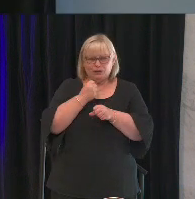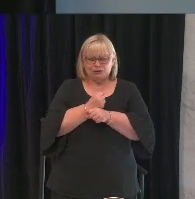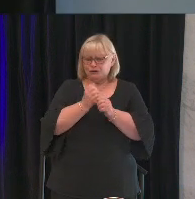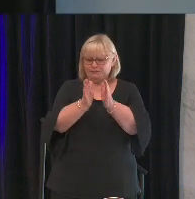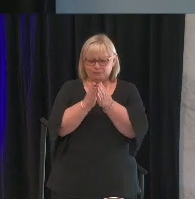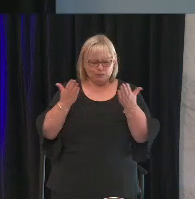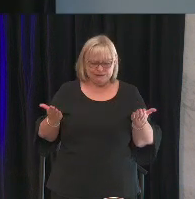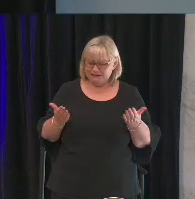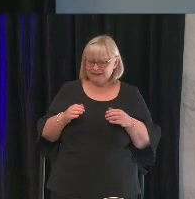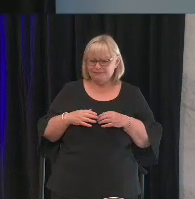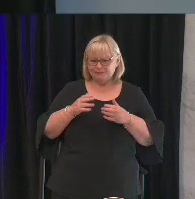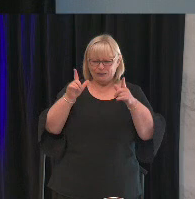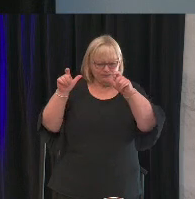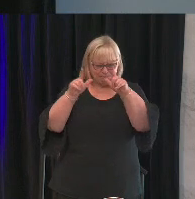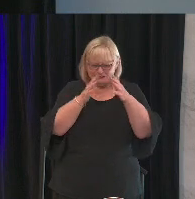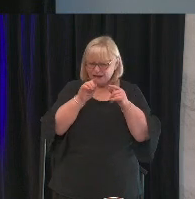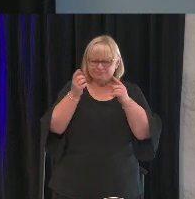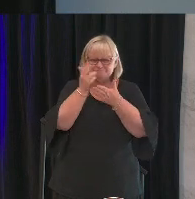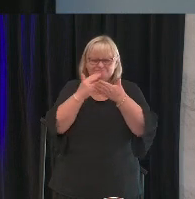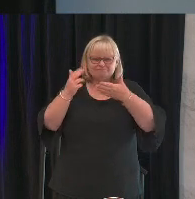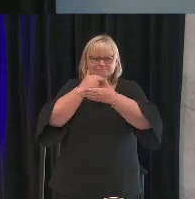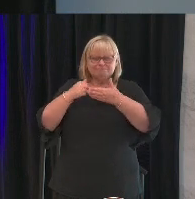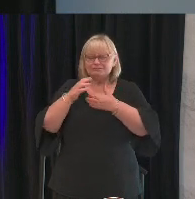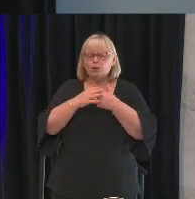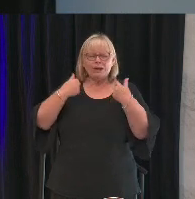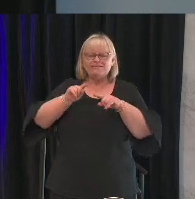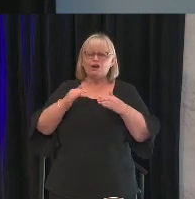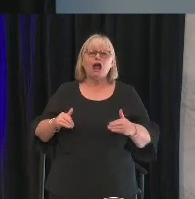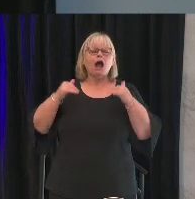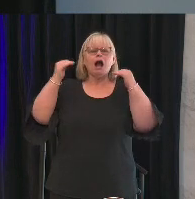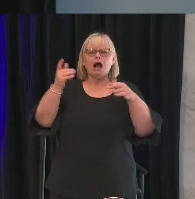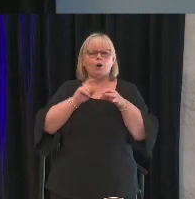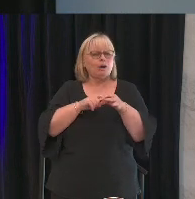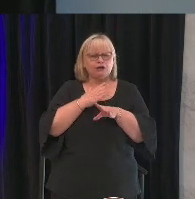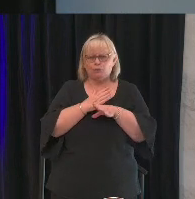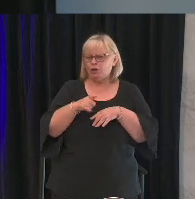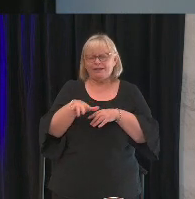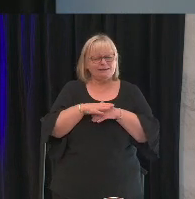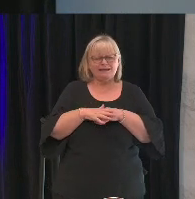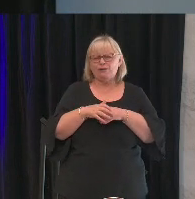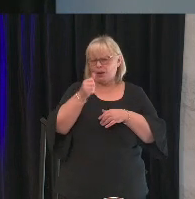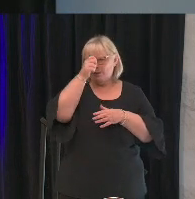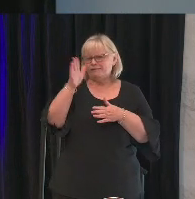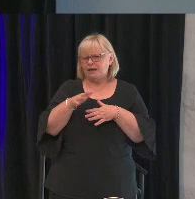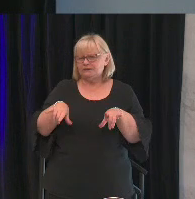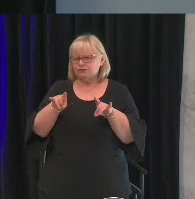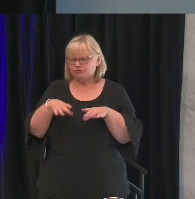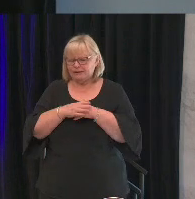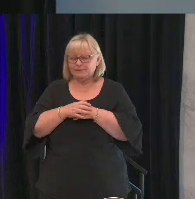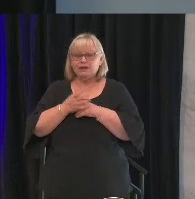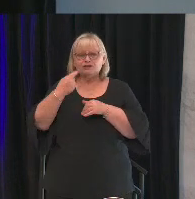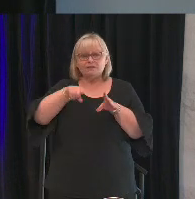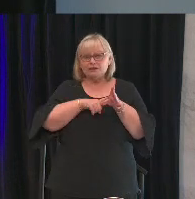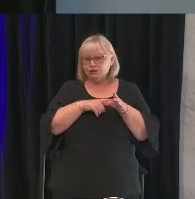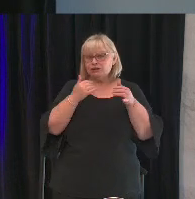a testament to Australia's international reputation for high quality work in this area. This year, the judges